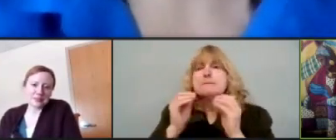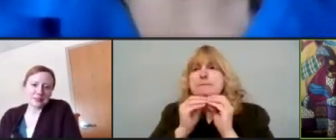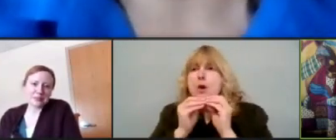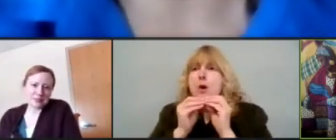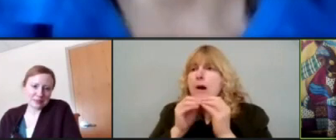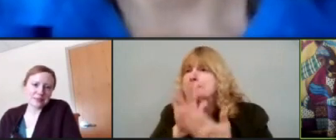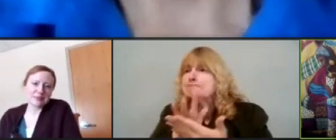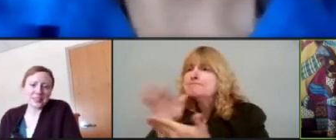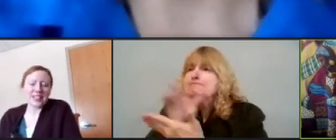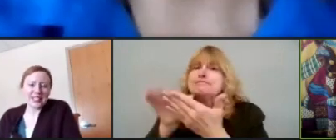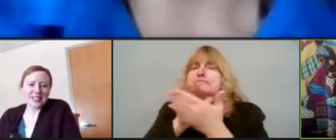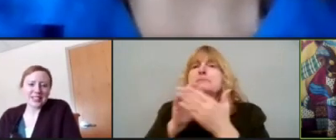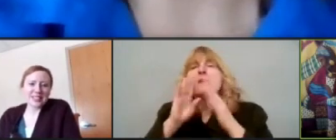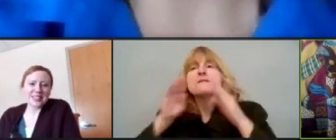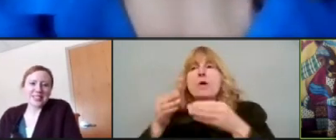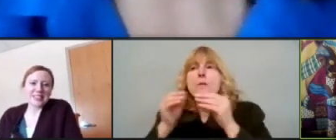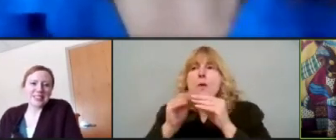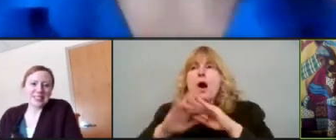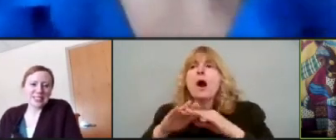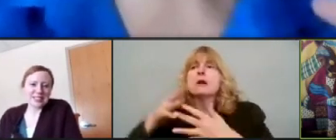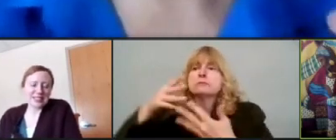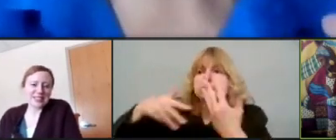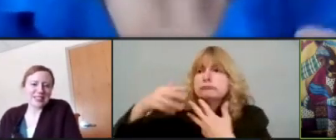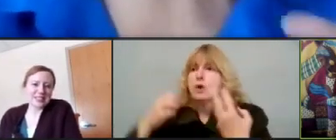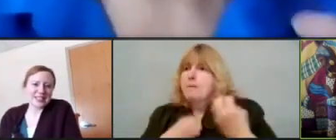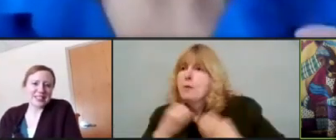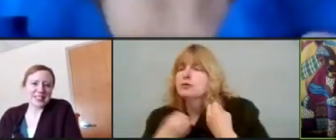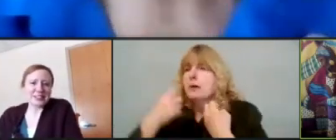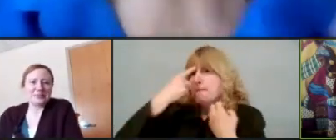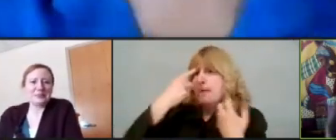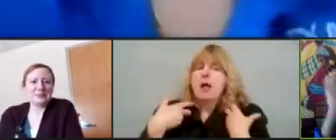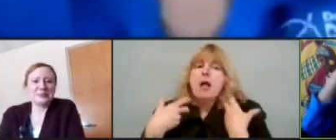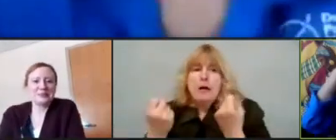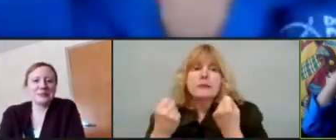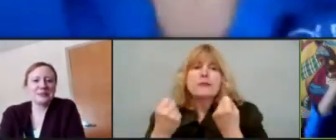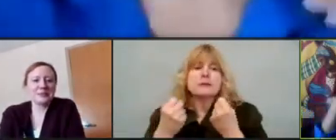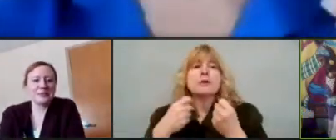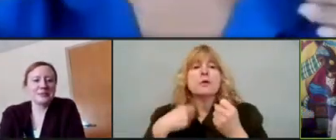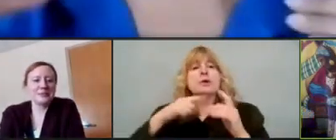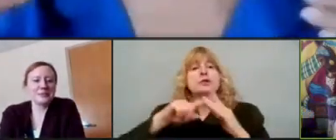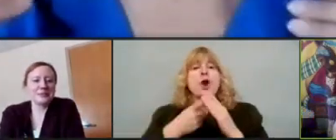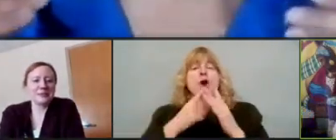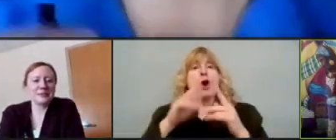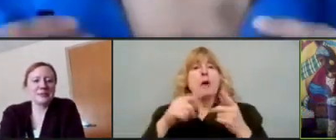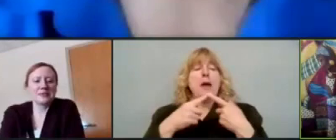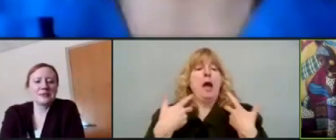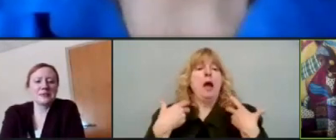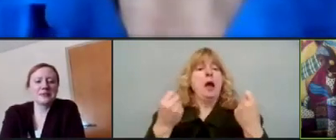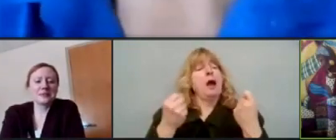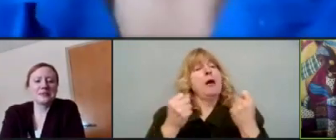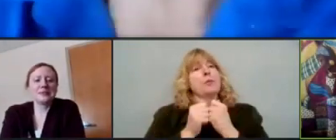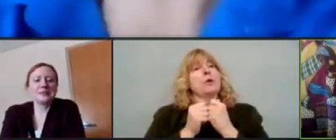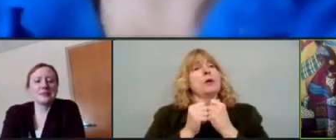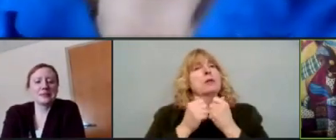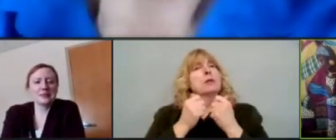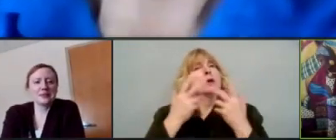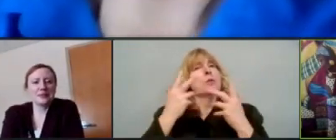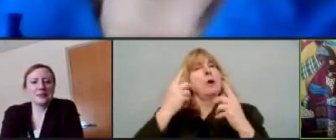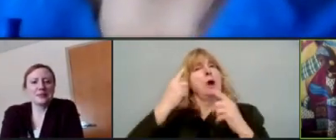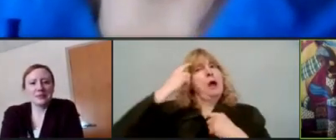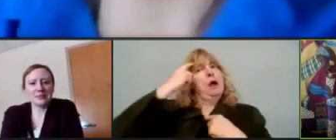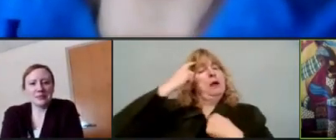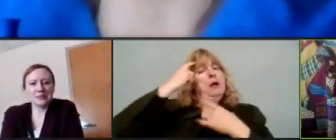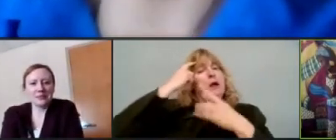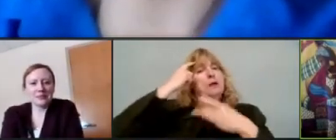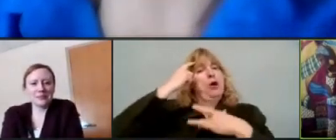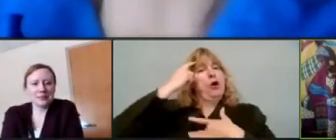certainly mental health. But we started off talking about health from the perspective of what's going on in our head and our heart.